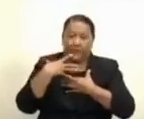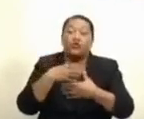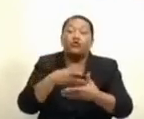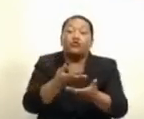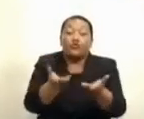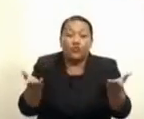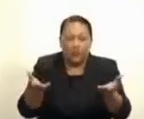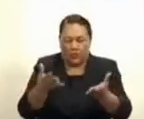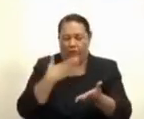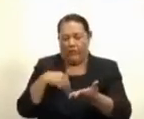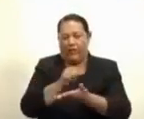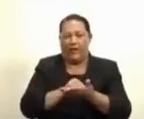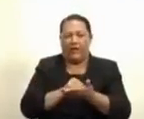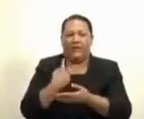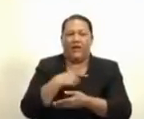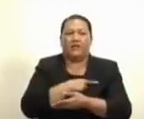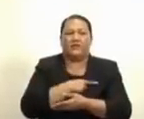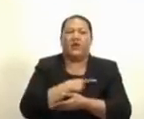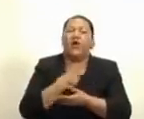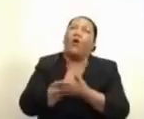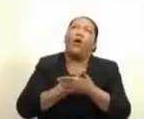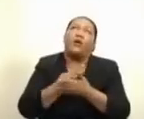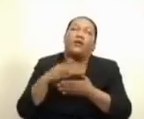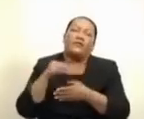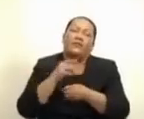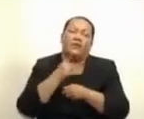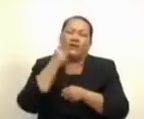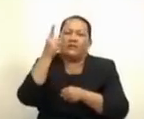The power to forgive can only come from God.